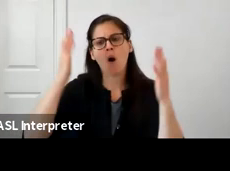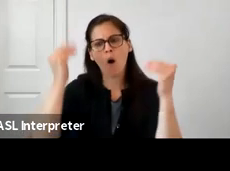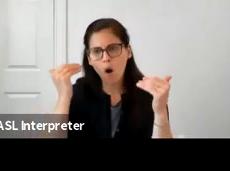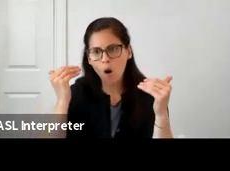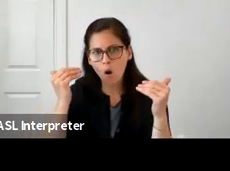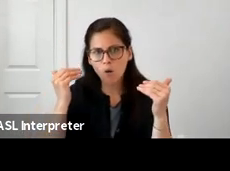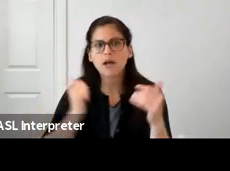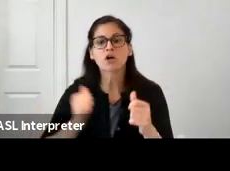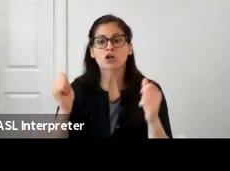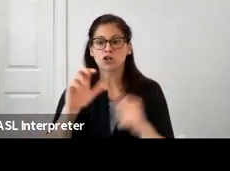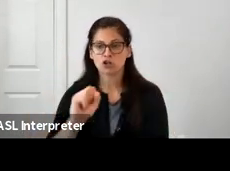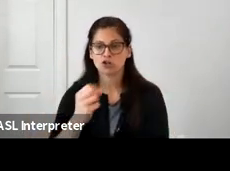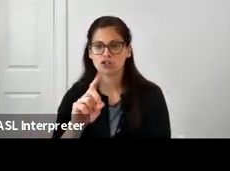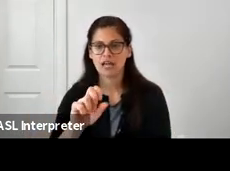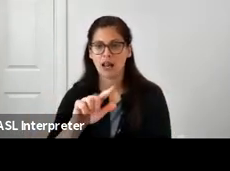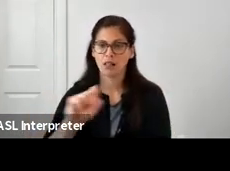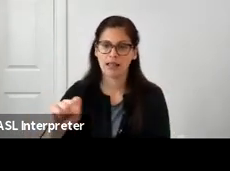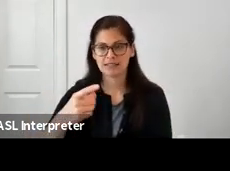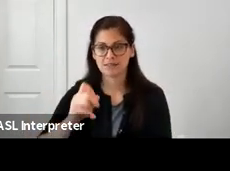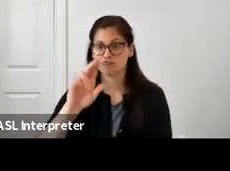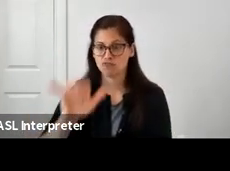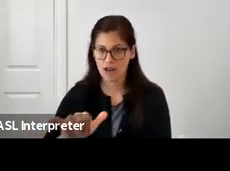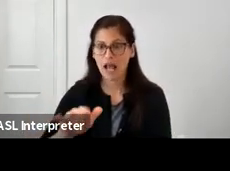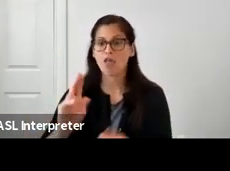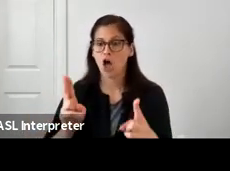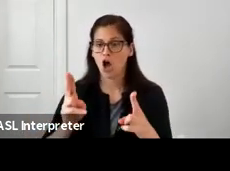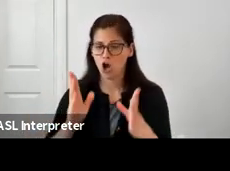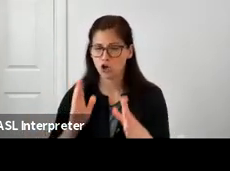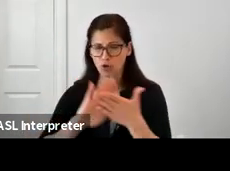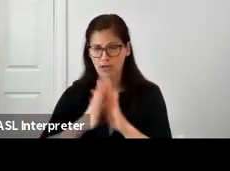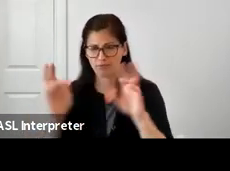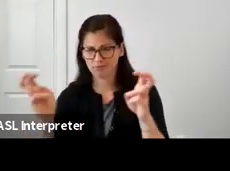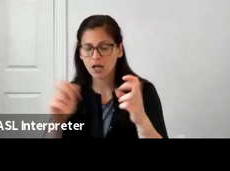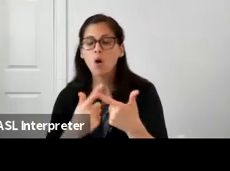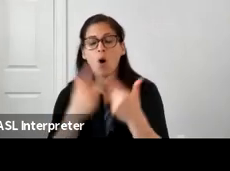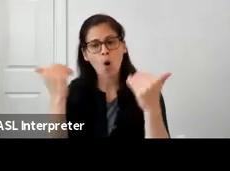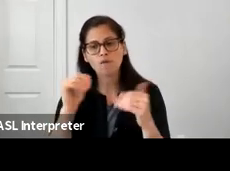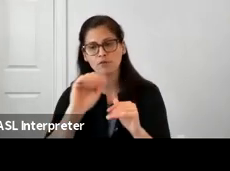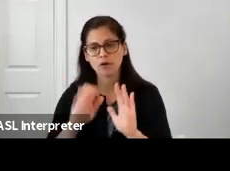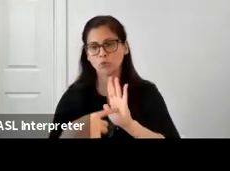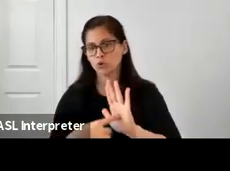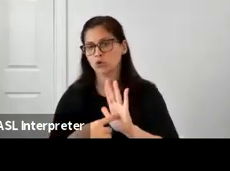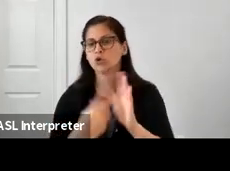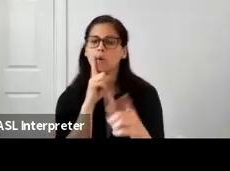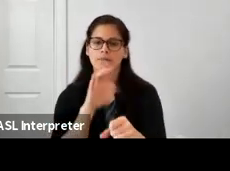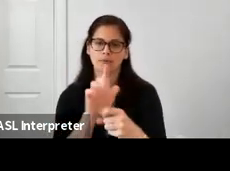Hunter Becomes is just the beginning of a long line of programming we'll present at Arts Emerson to reflect our commitment to accessibility.